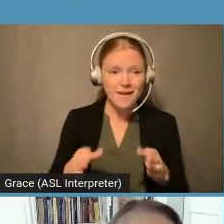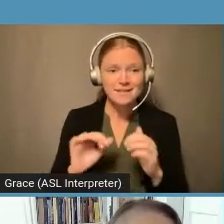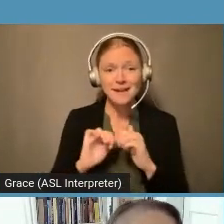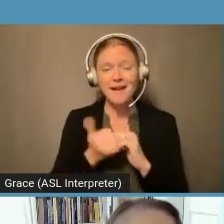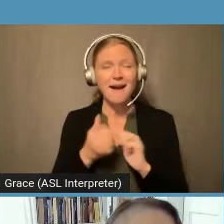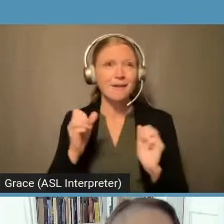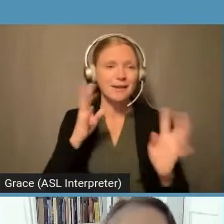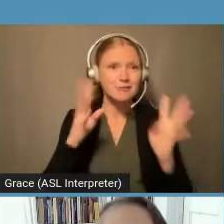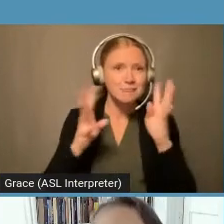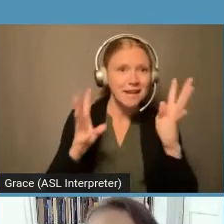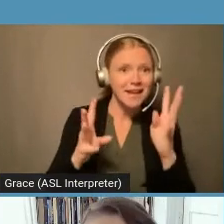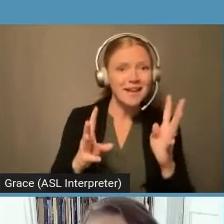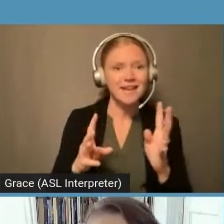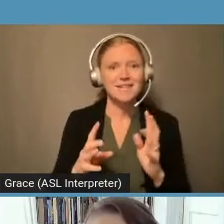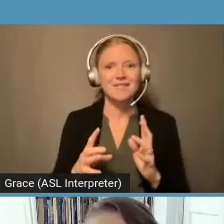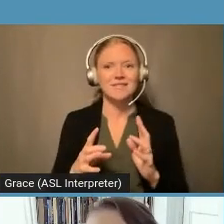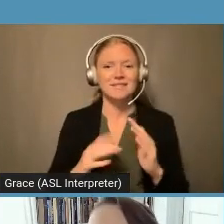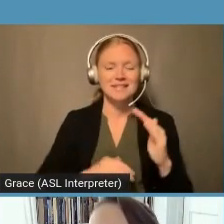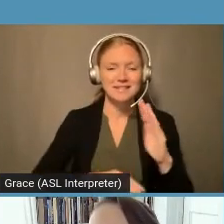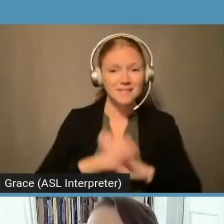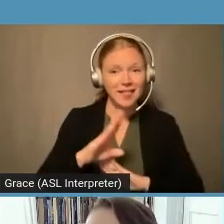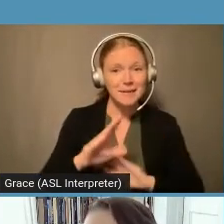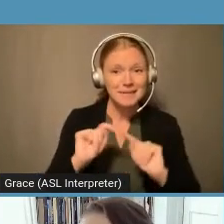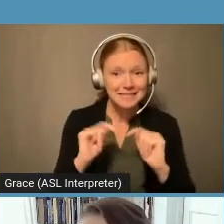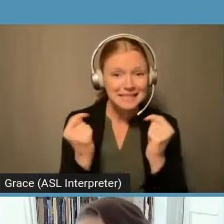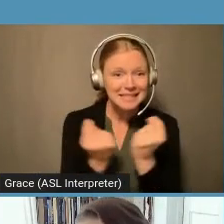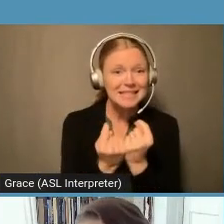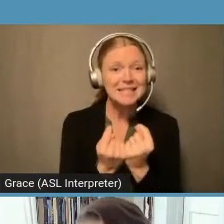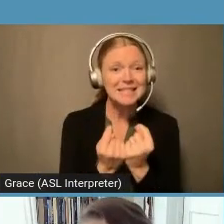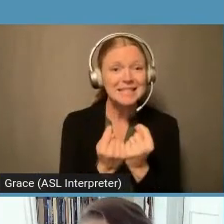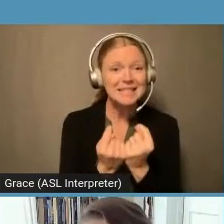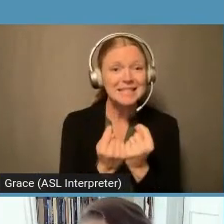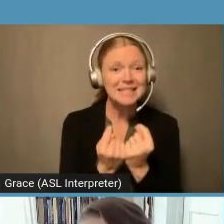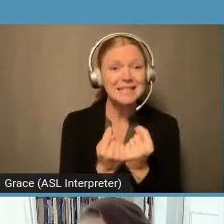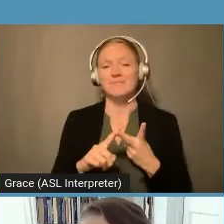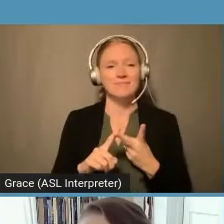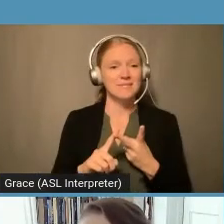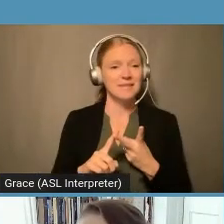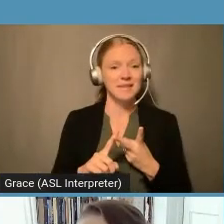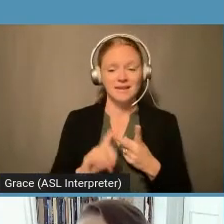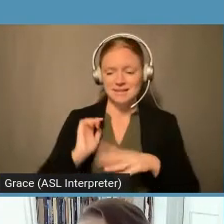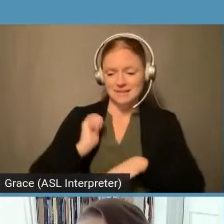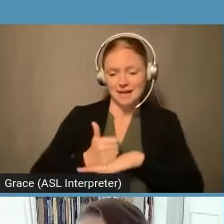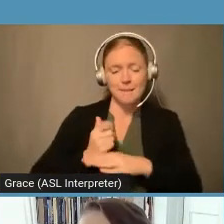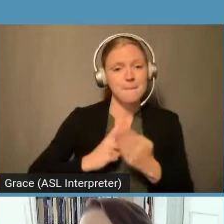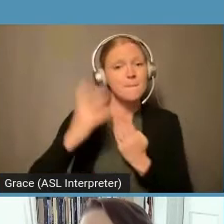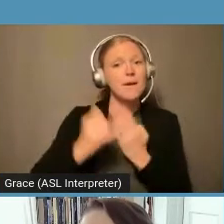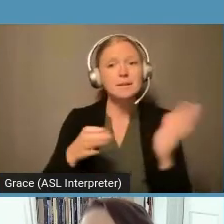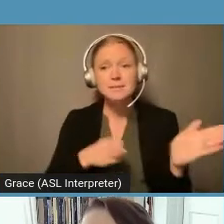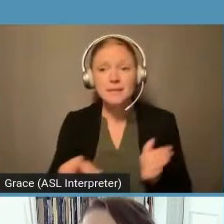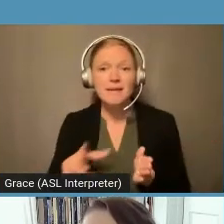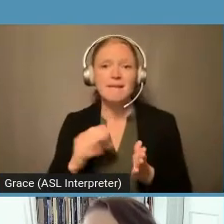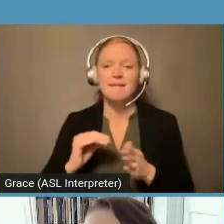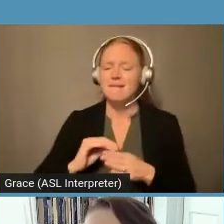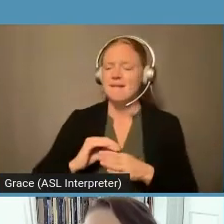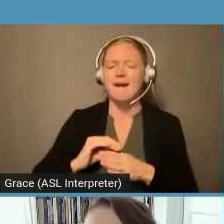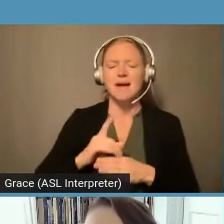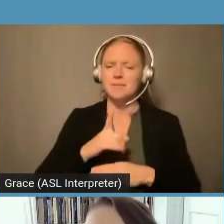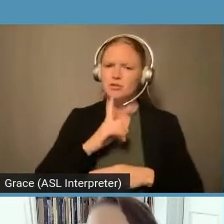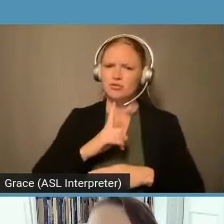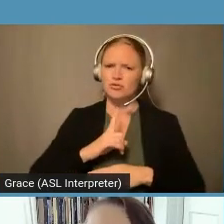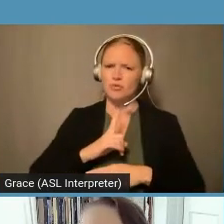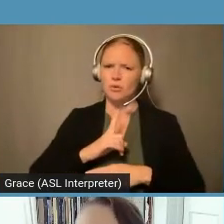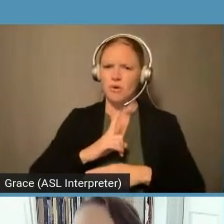get creative in building a team, putting together a project plan, and setting yourself up for success